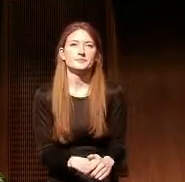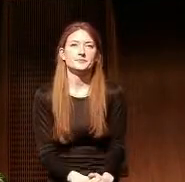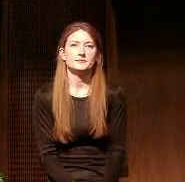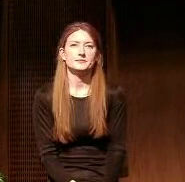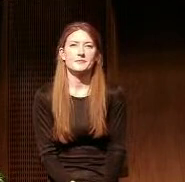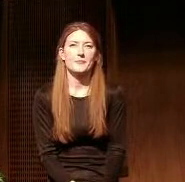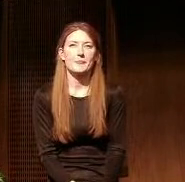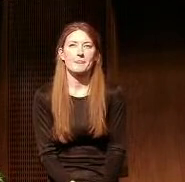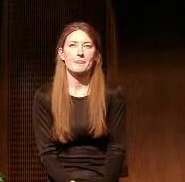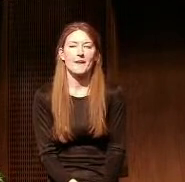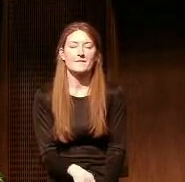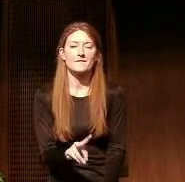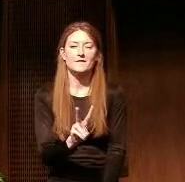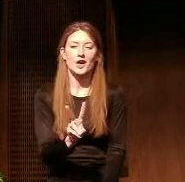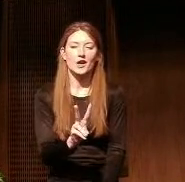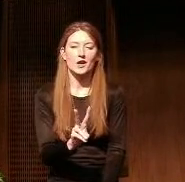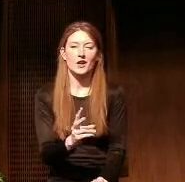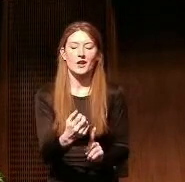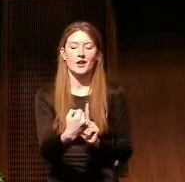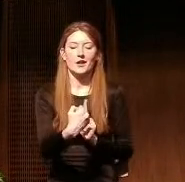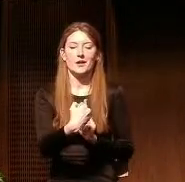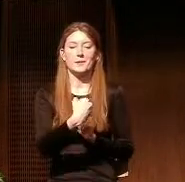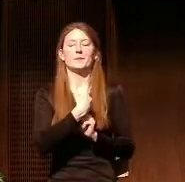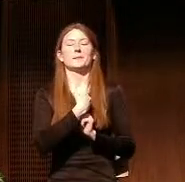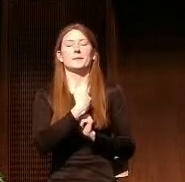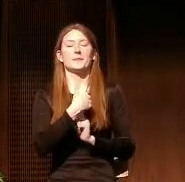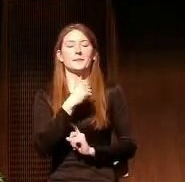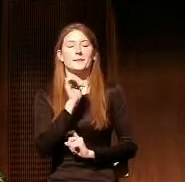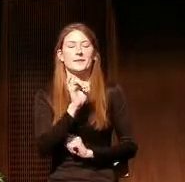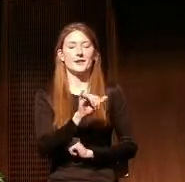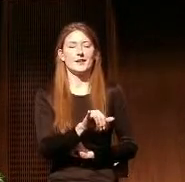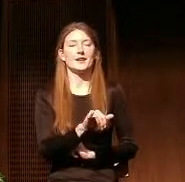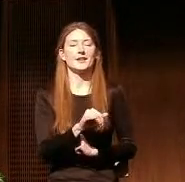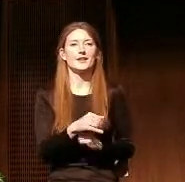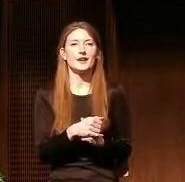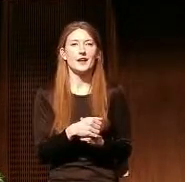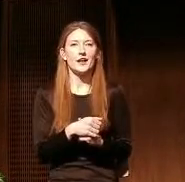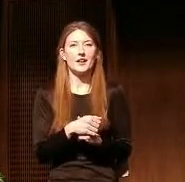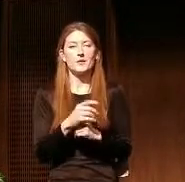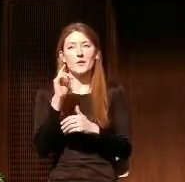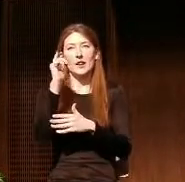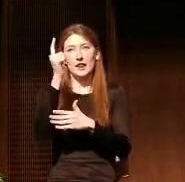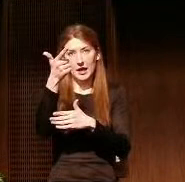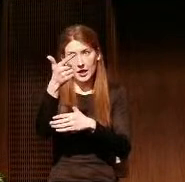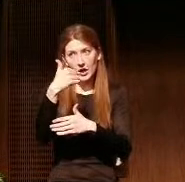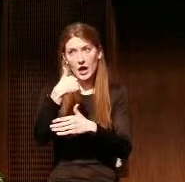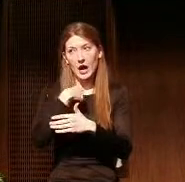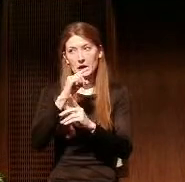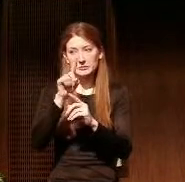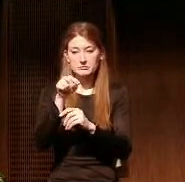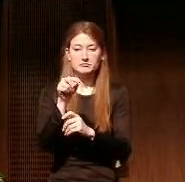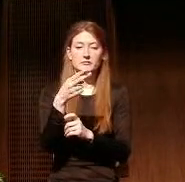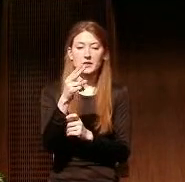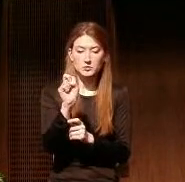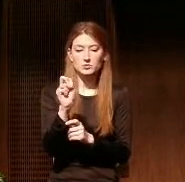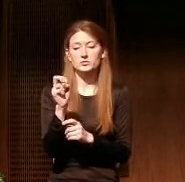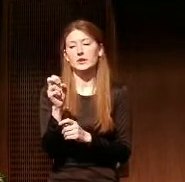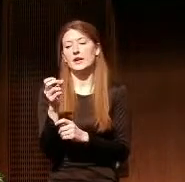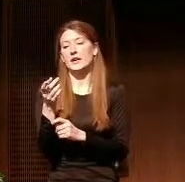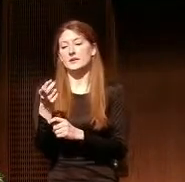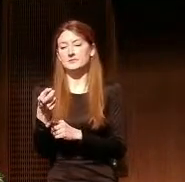He made an impression on me there, and later on when I was in high school and Virgil had gotten a